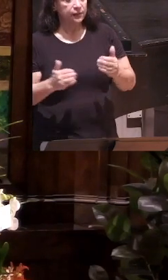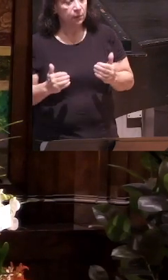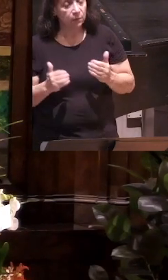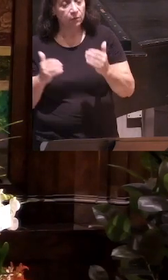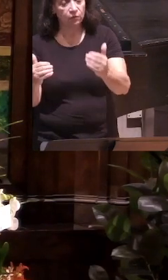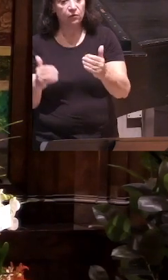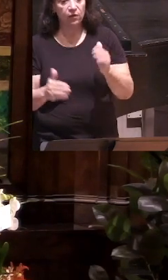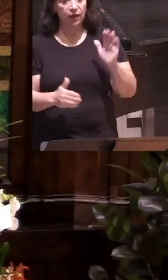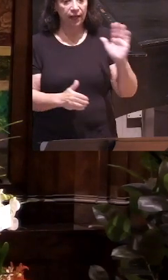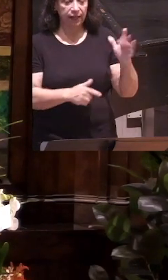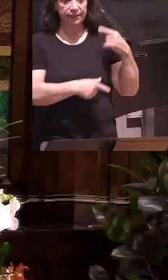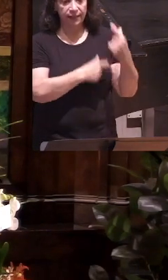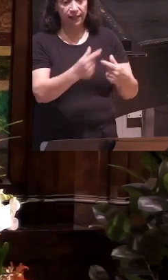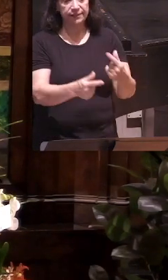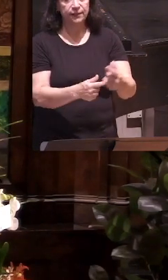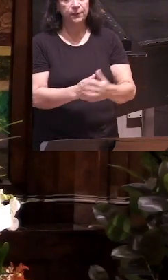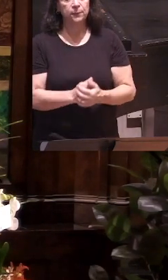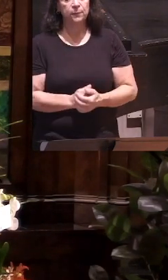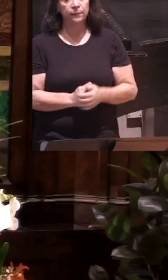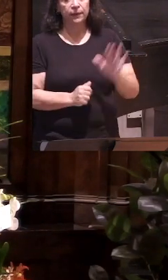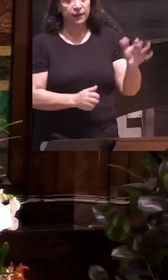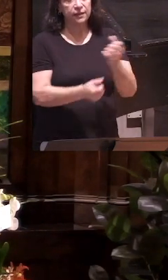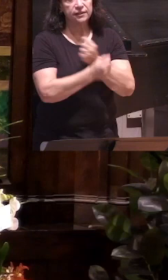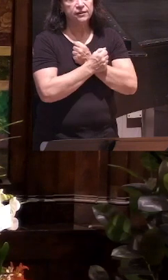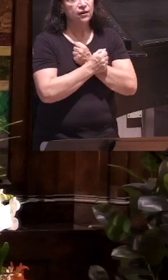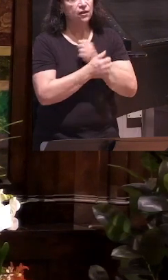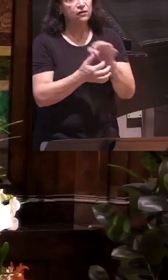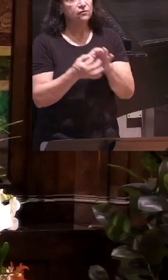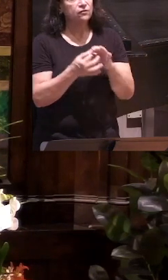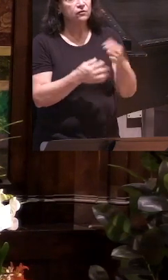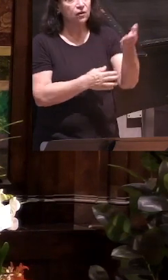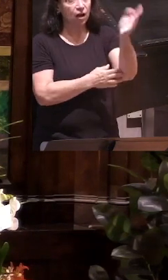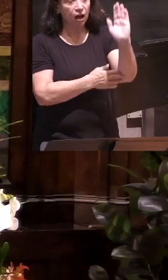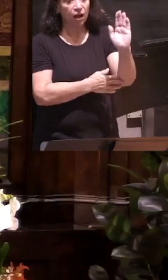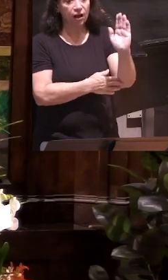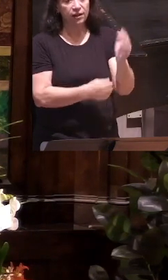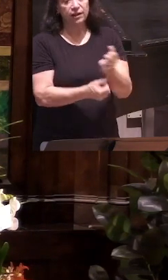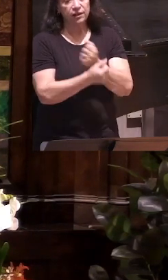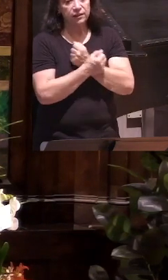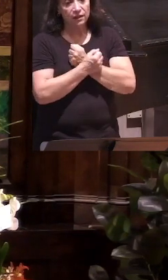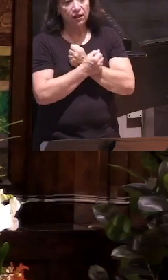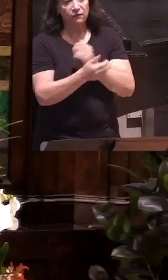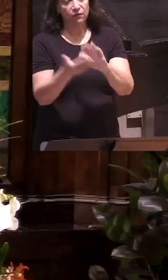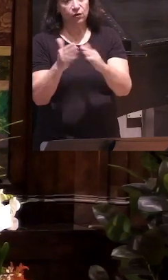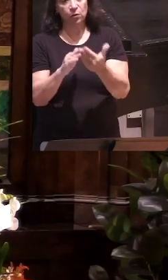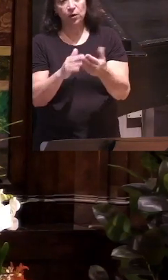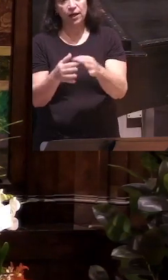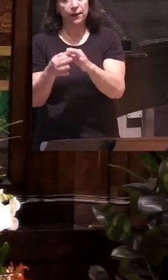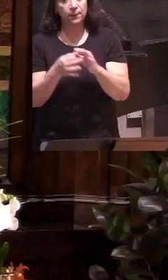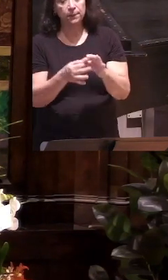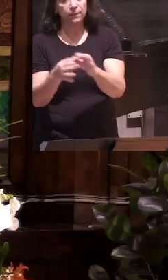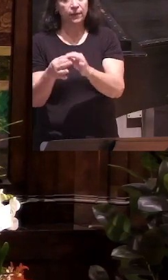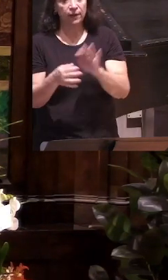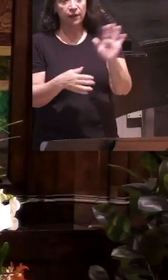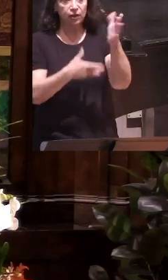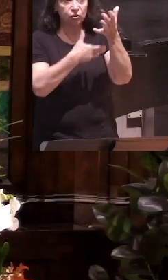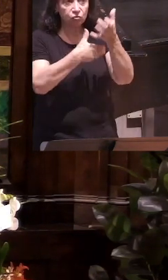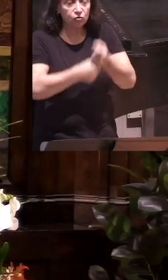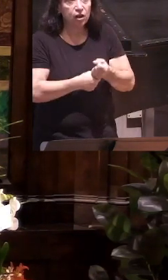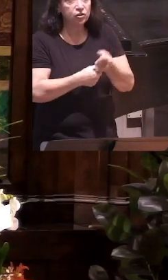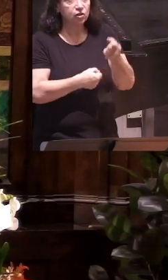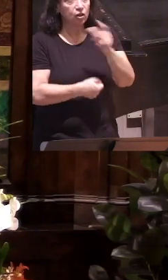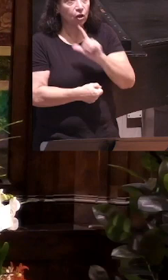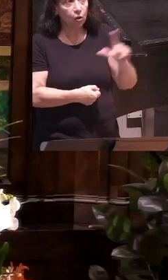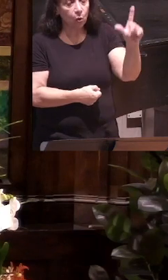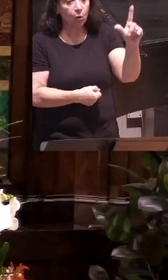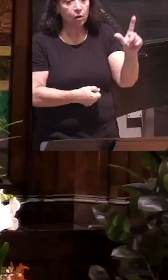his legacy, his love of God, and his love of community, his trust in the